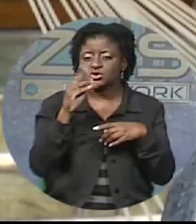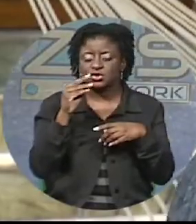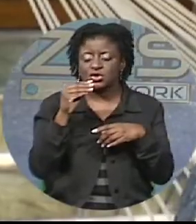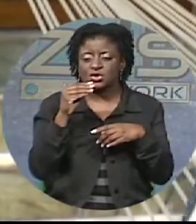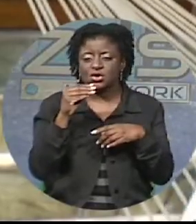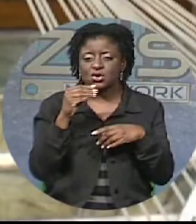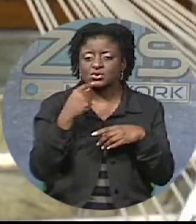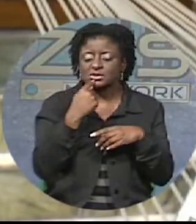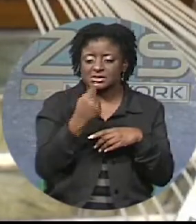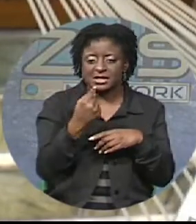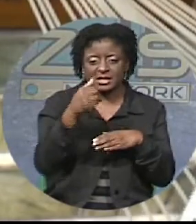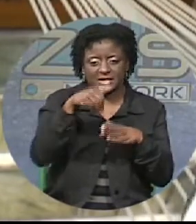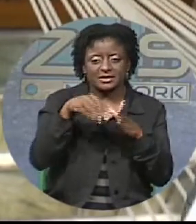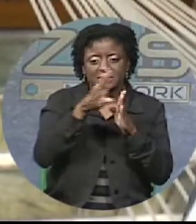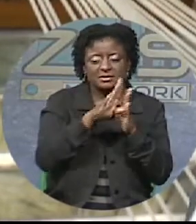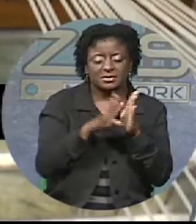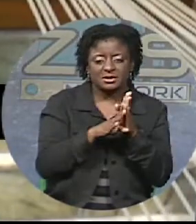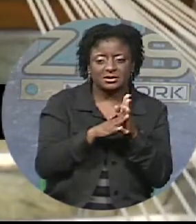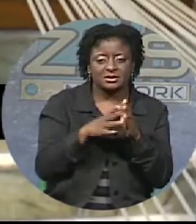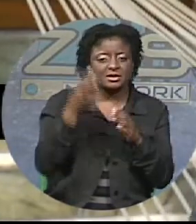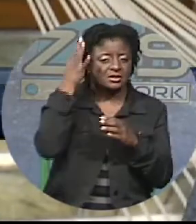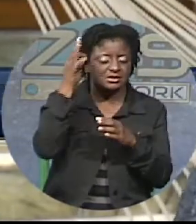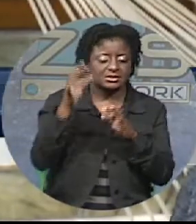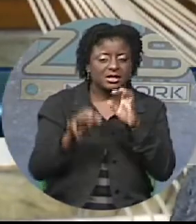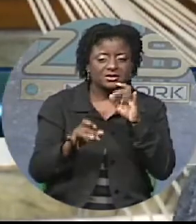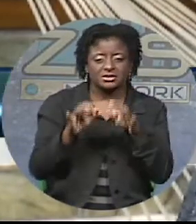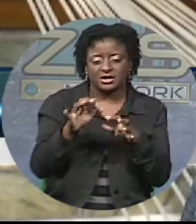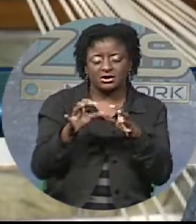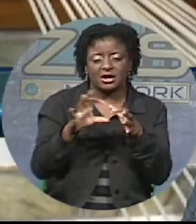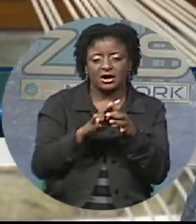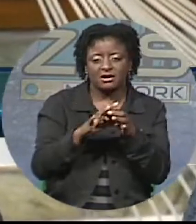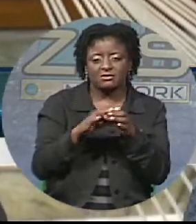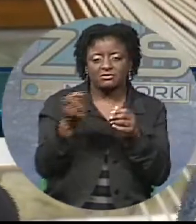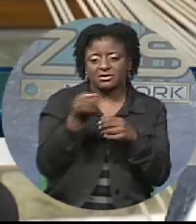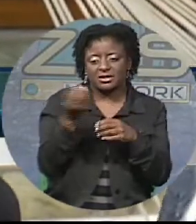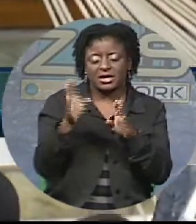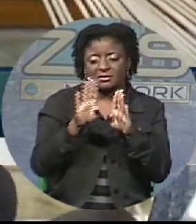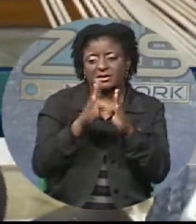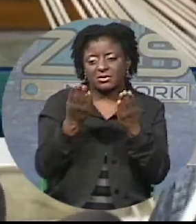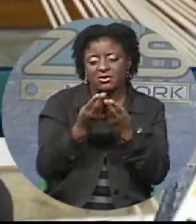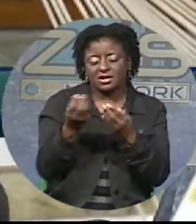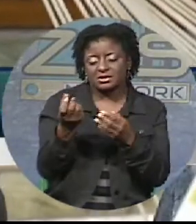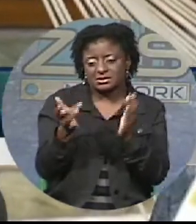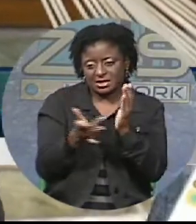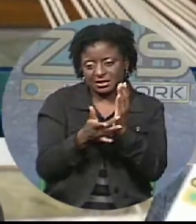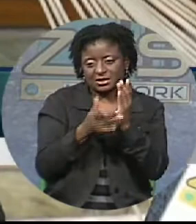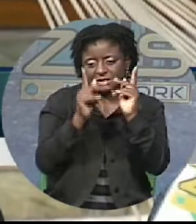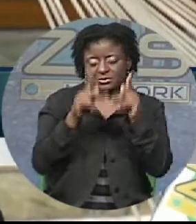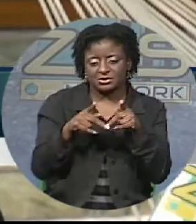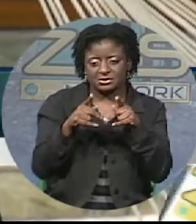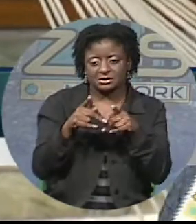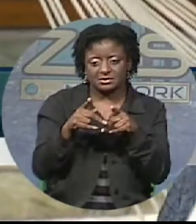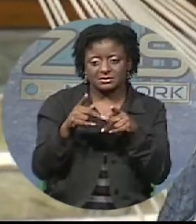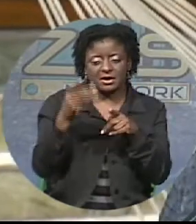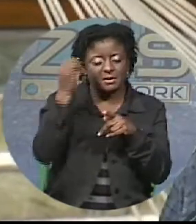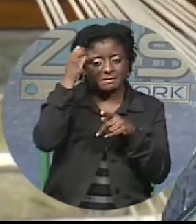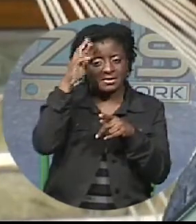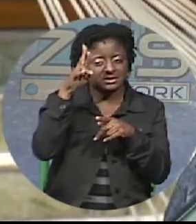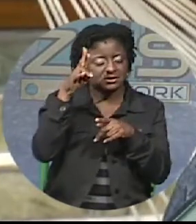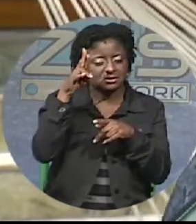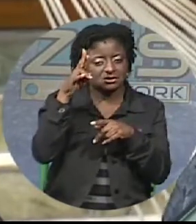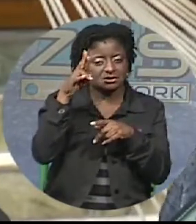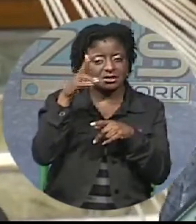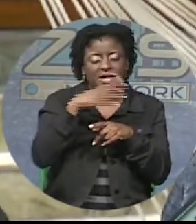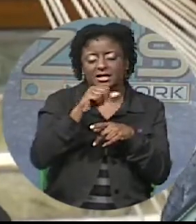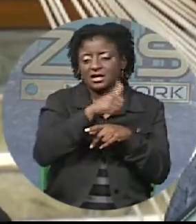included the secretary of the gaming board, a technical individual, ministers and others don't sit at the table. We are advised